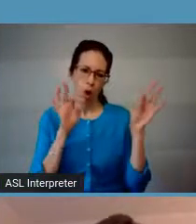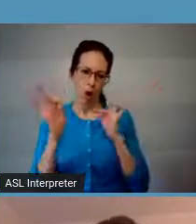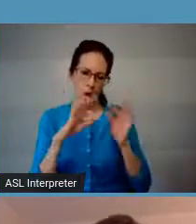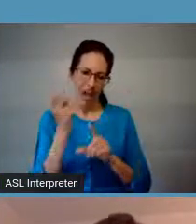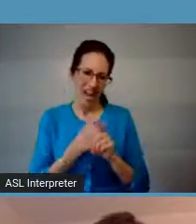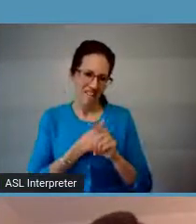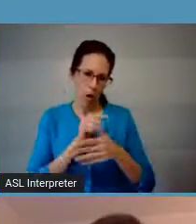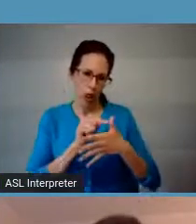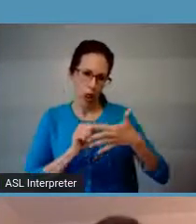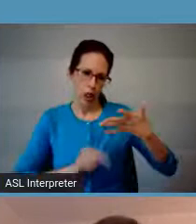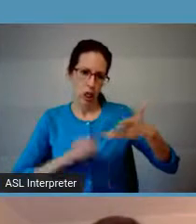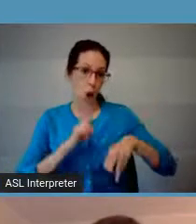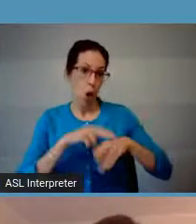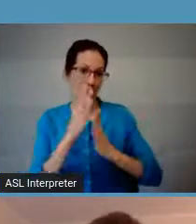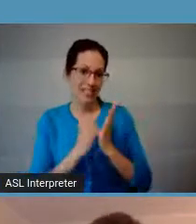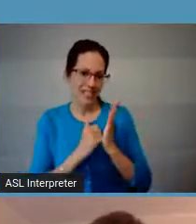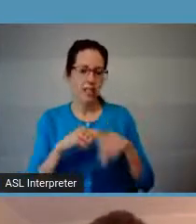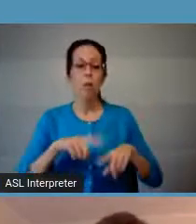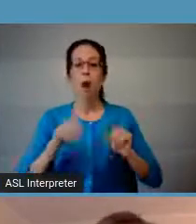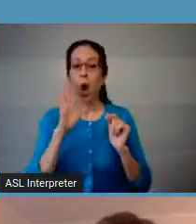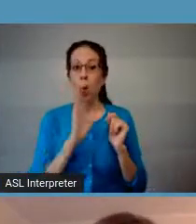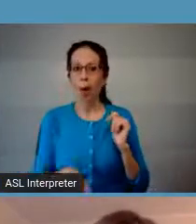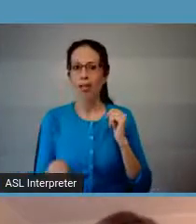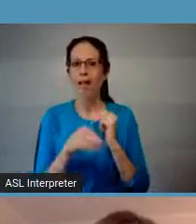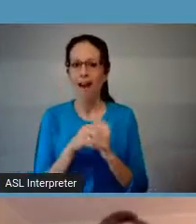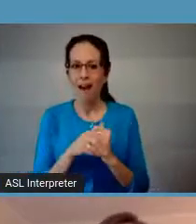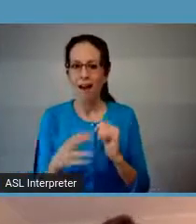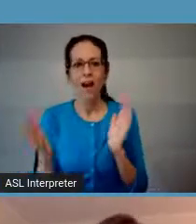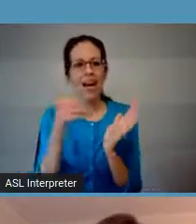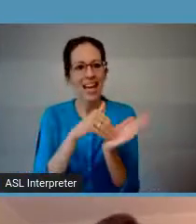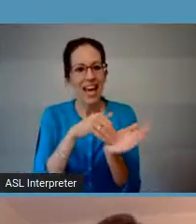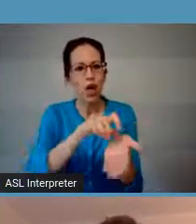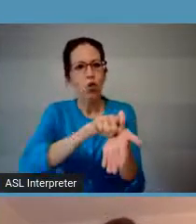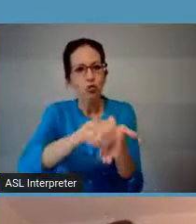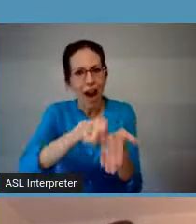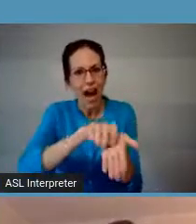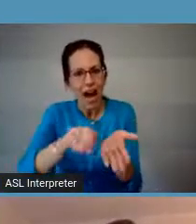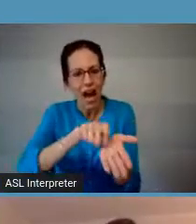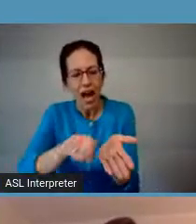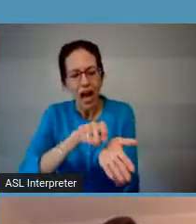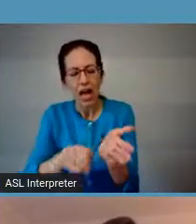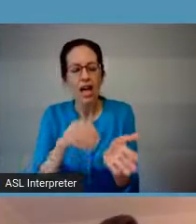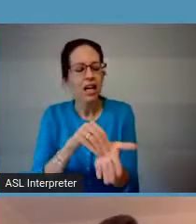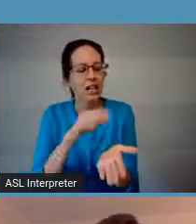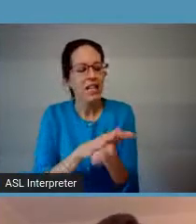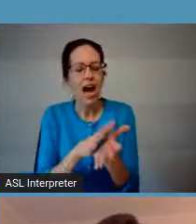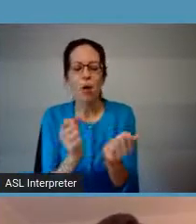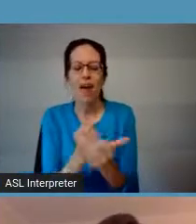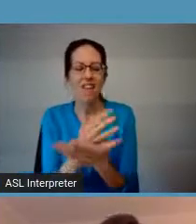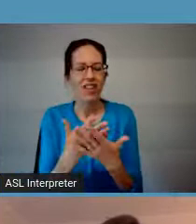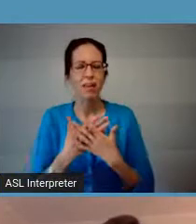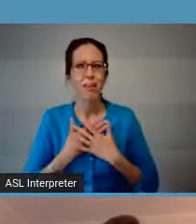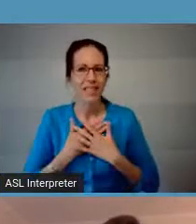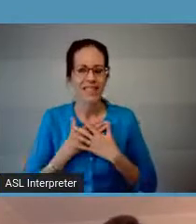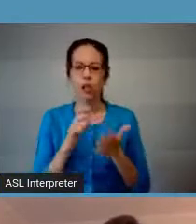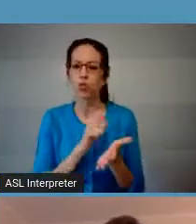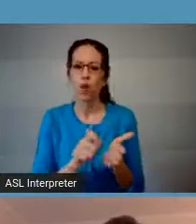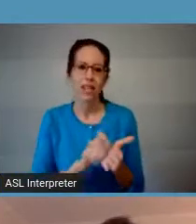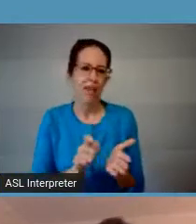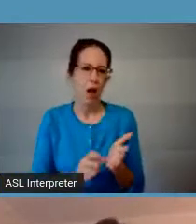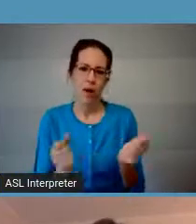that, again, write down everything. Here I am telling you one more time. Please write it all down. Write down your decisions.